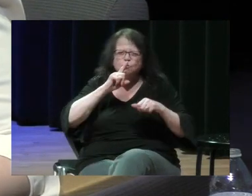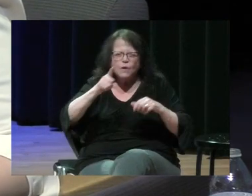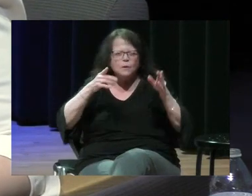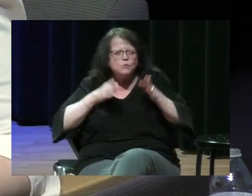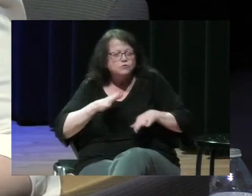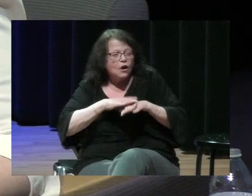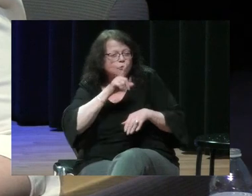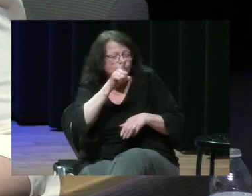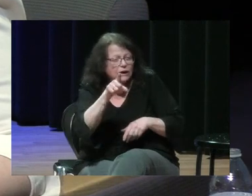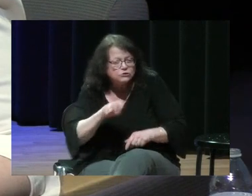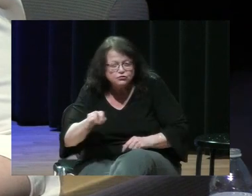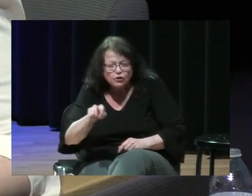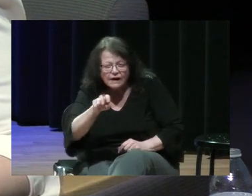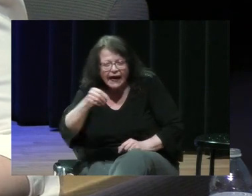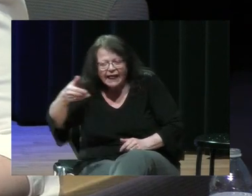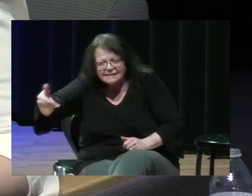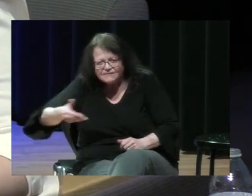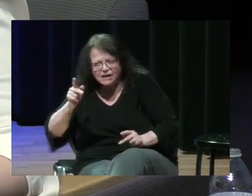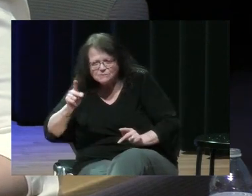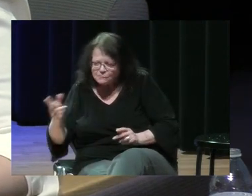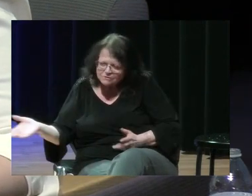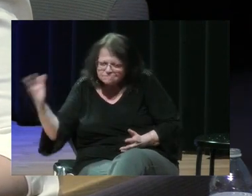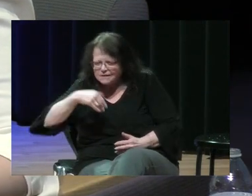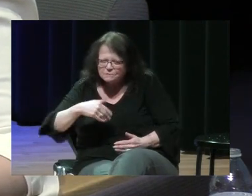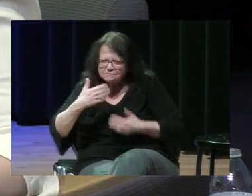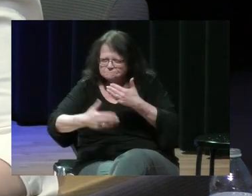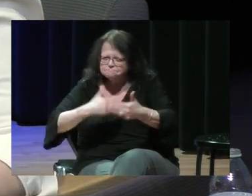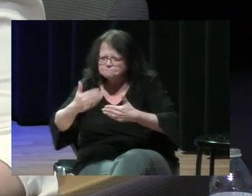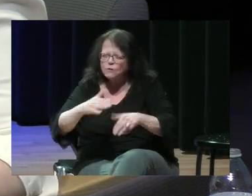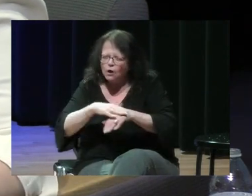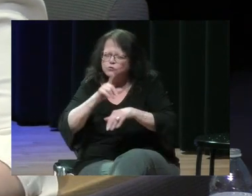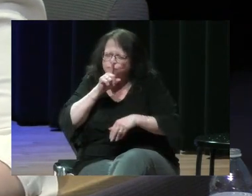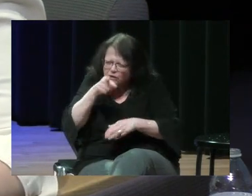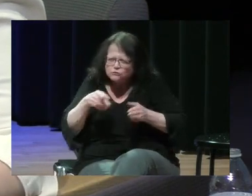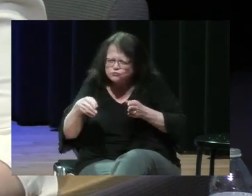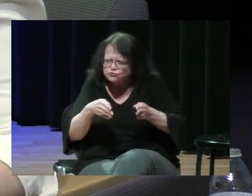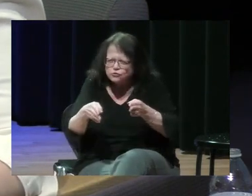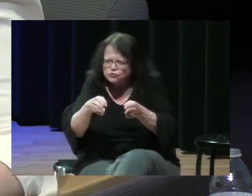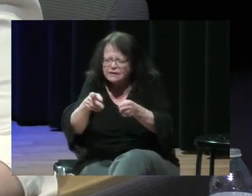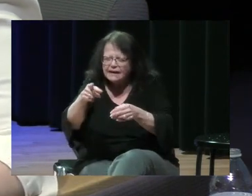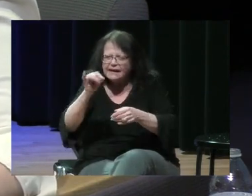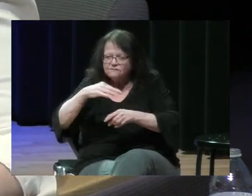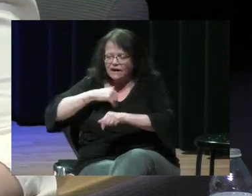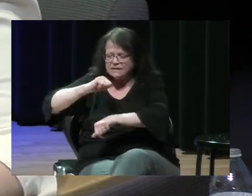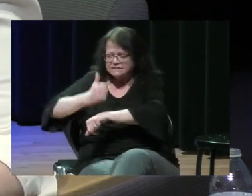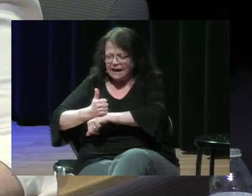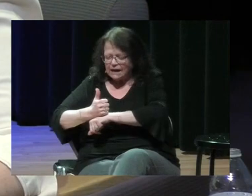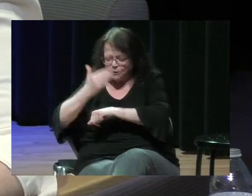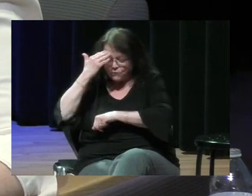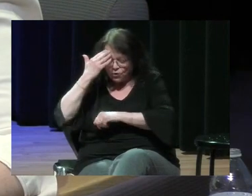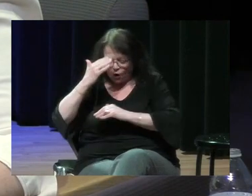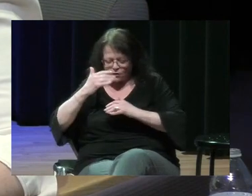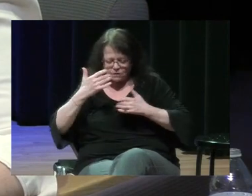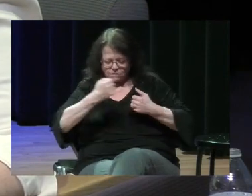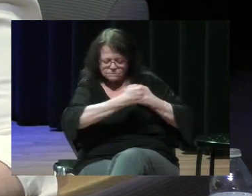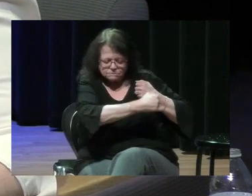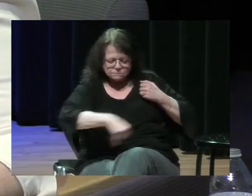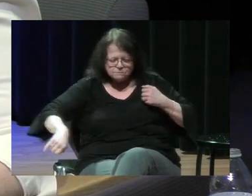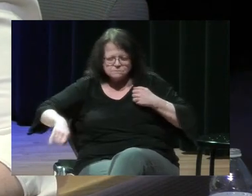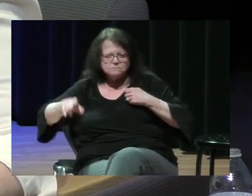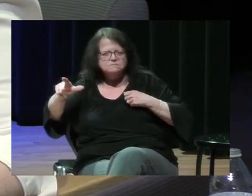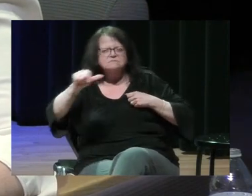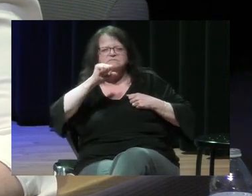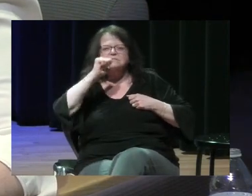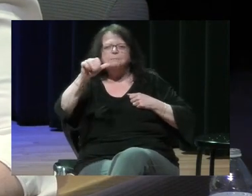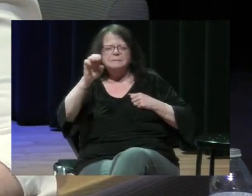and inviting people to go along with us. But you know, if I set up a guardrail for me, it's don't become an entertainer. Don't do this for